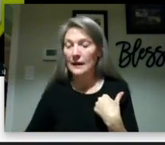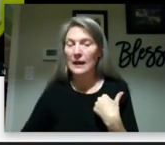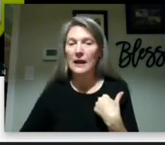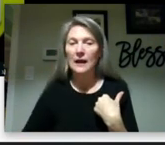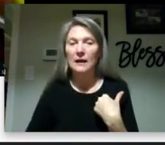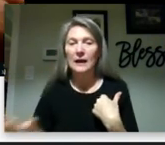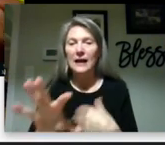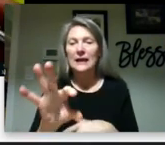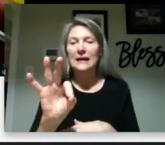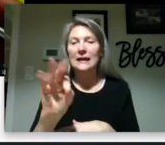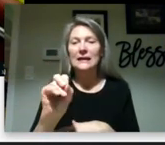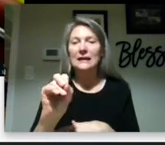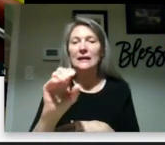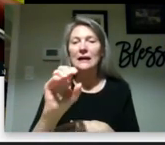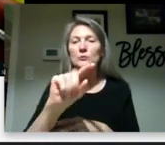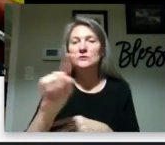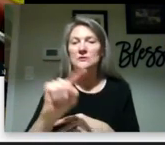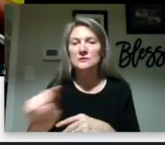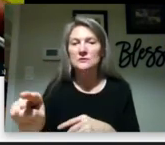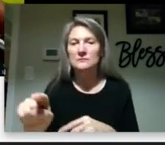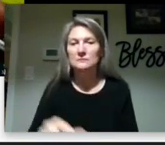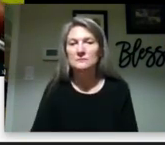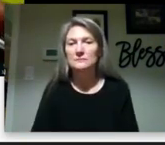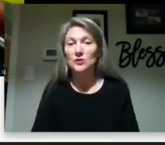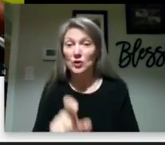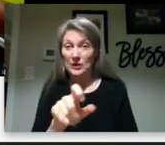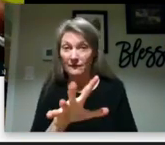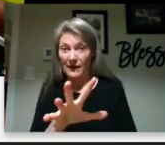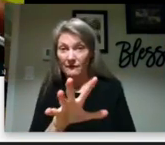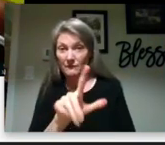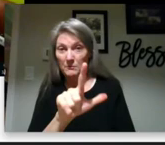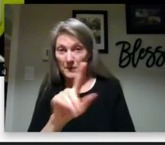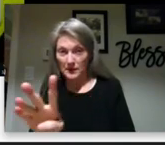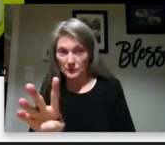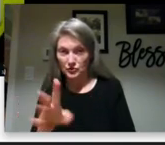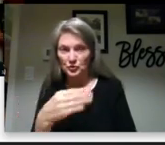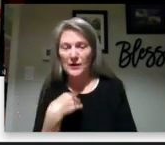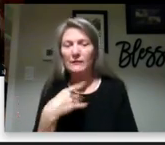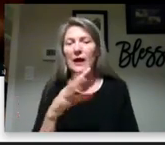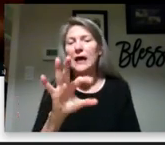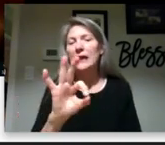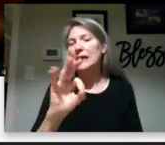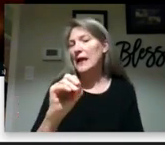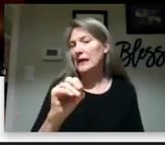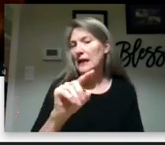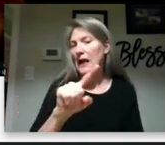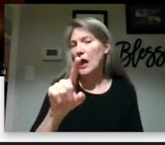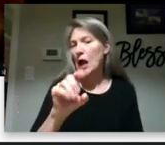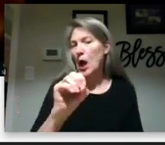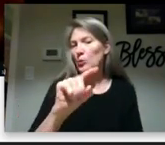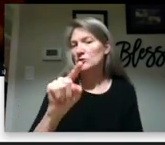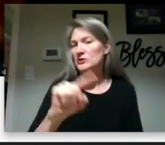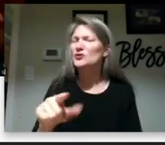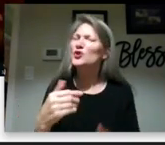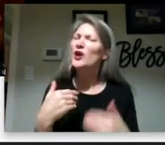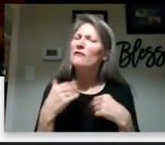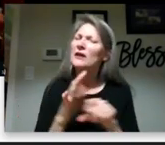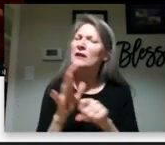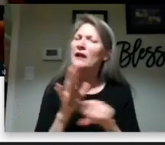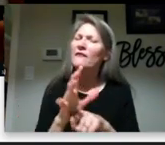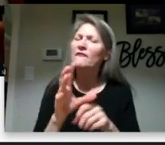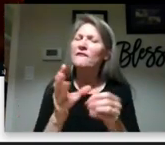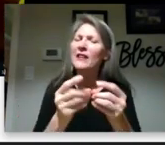90 ounces. You need 5 pounds and you have 90 ounces. Do you have enough flour to make your